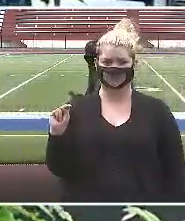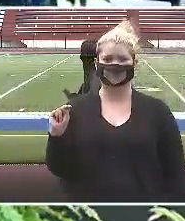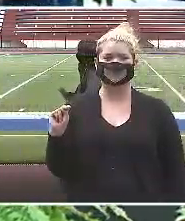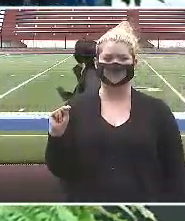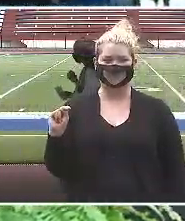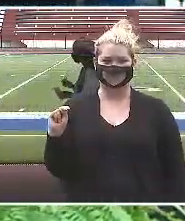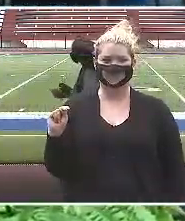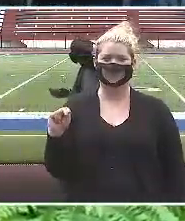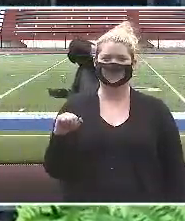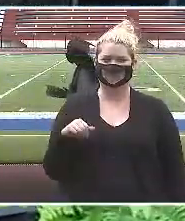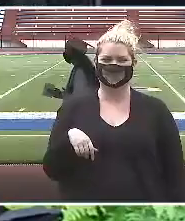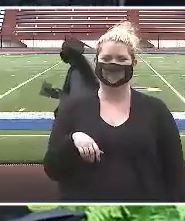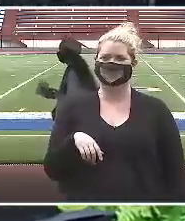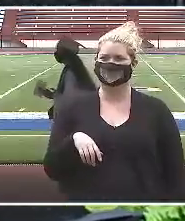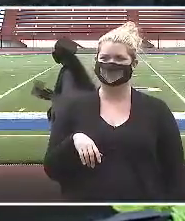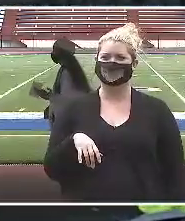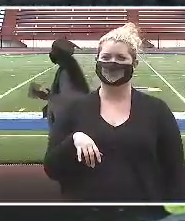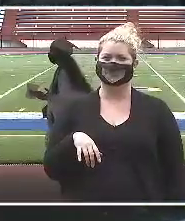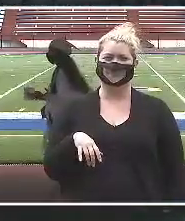Exase Bukonzi.